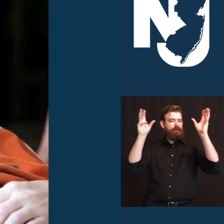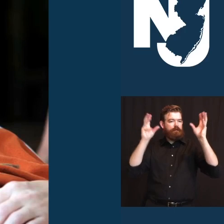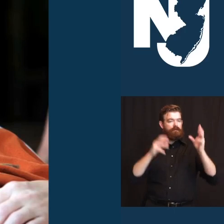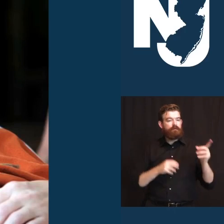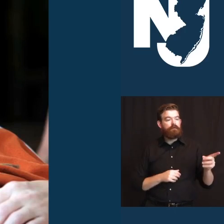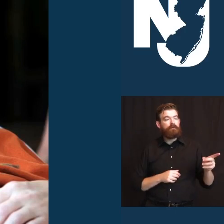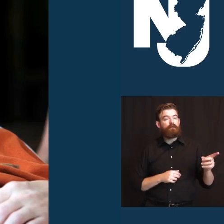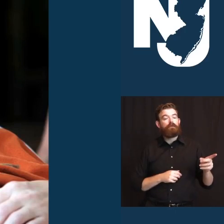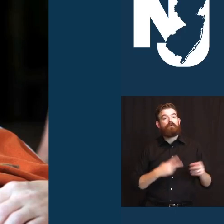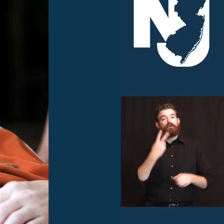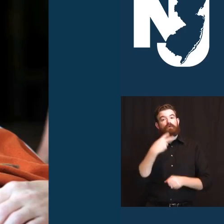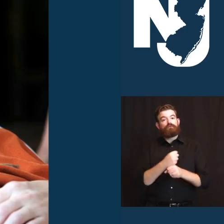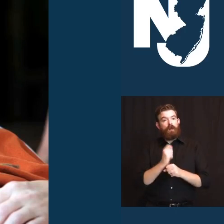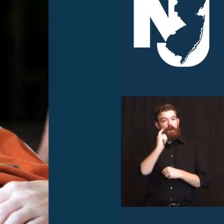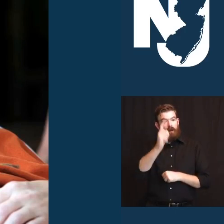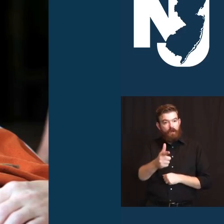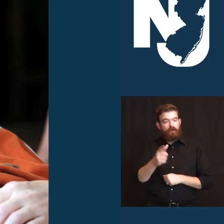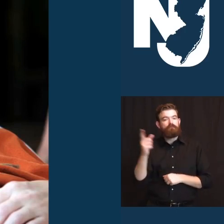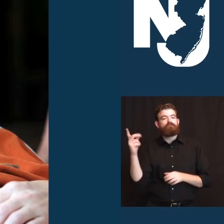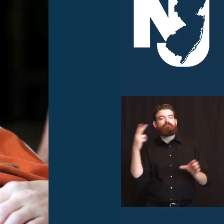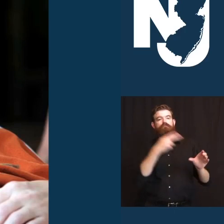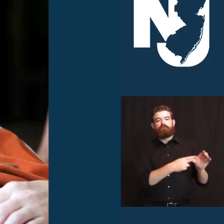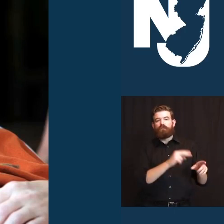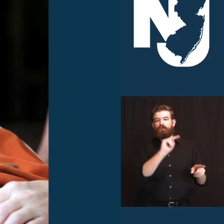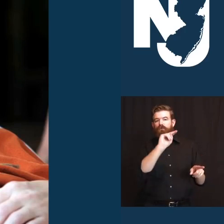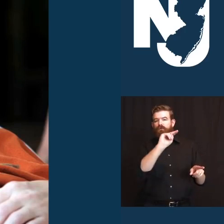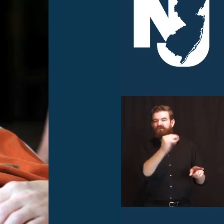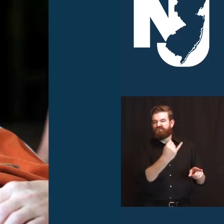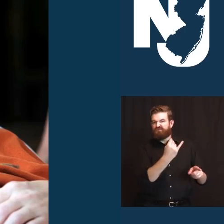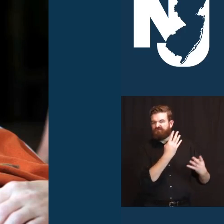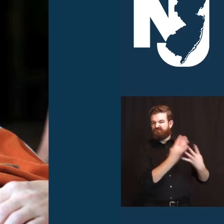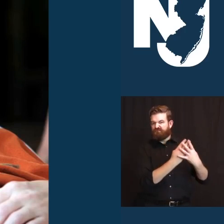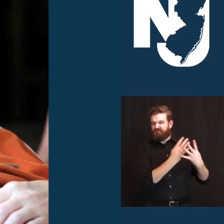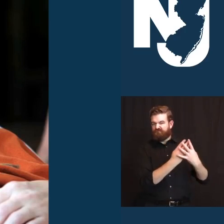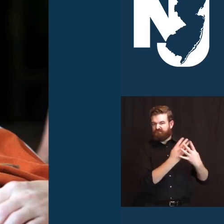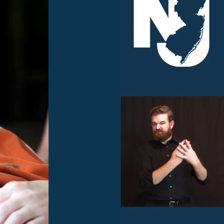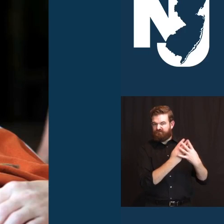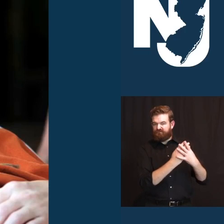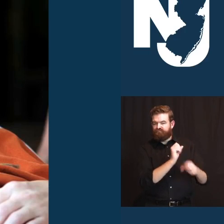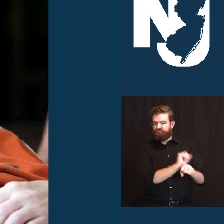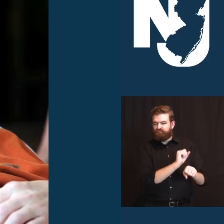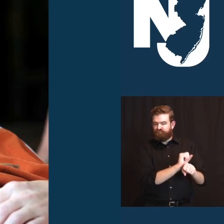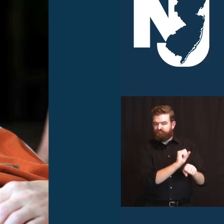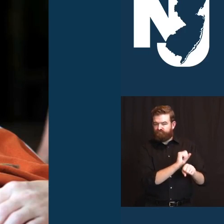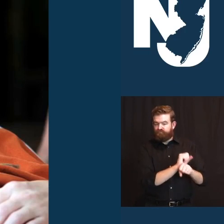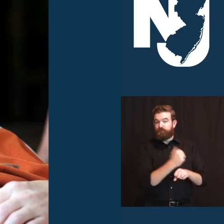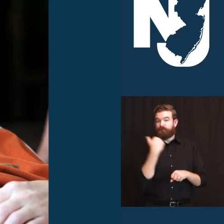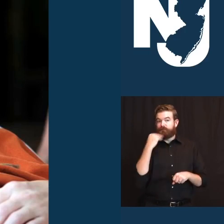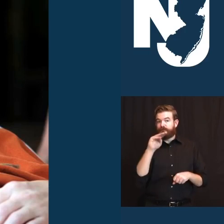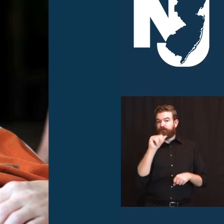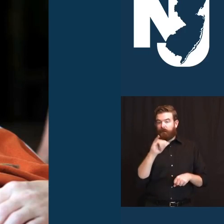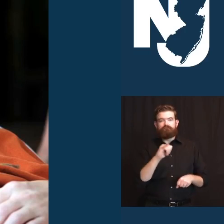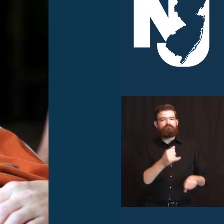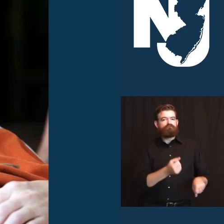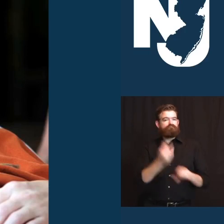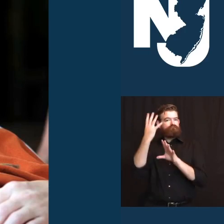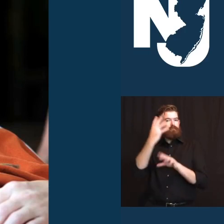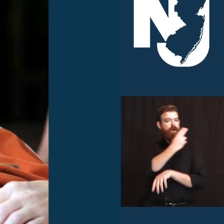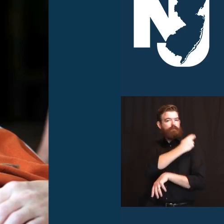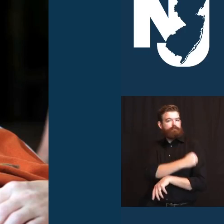State Prison in Bridgeton in Cumberland County. In May, Chris was admitted to the hospital due to